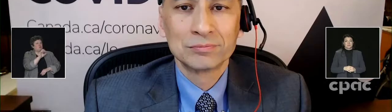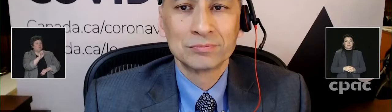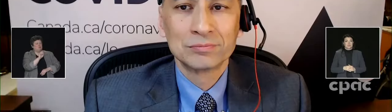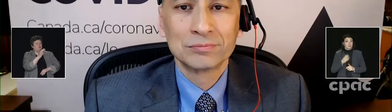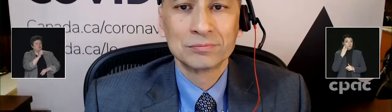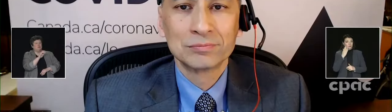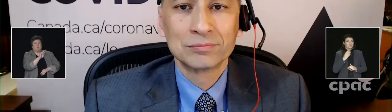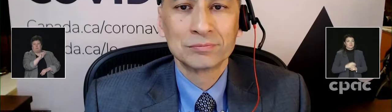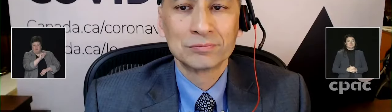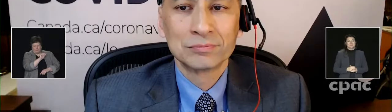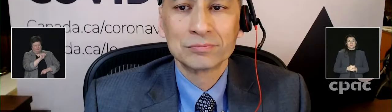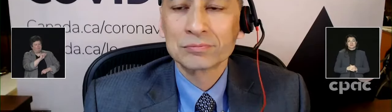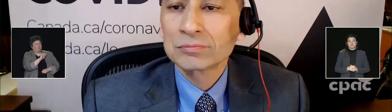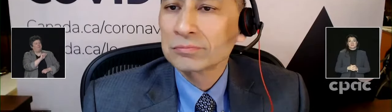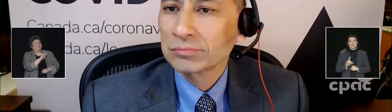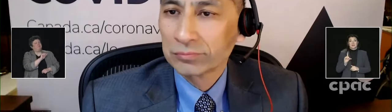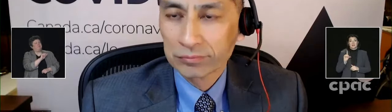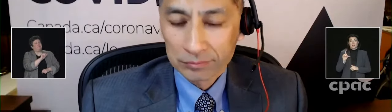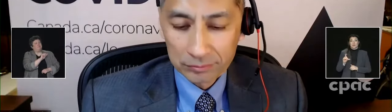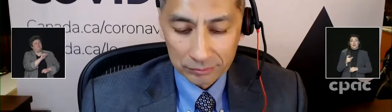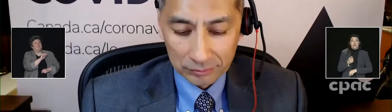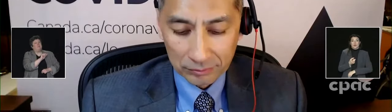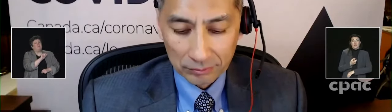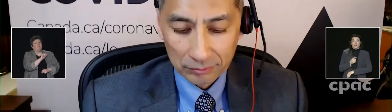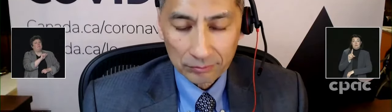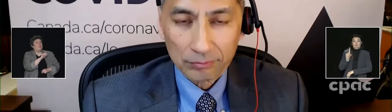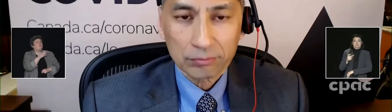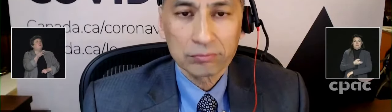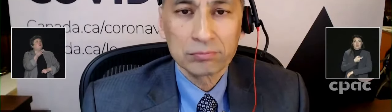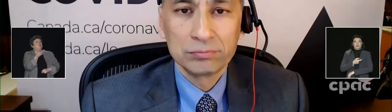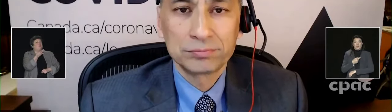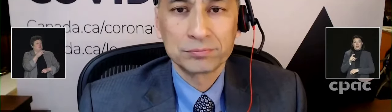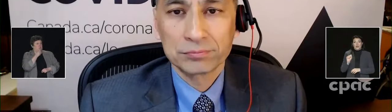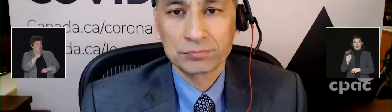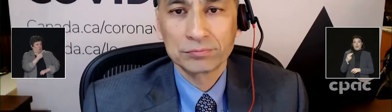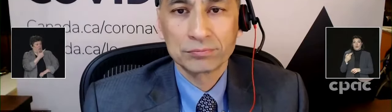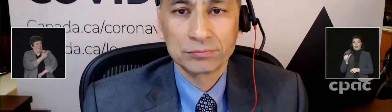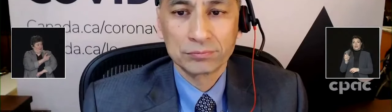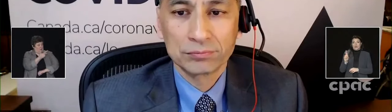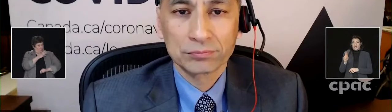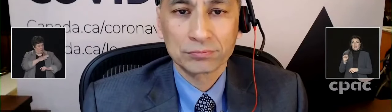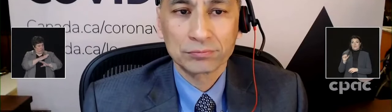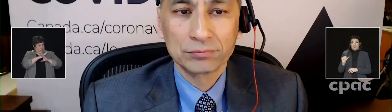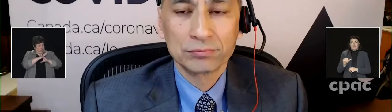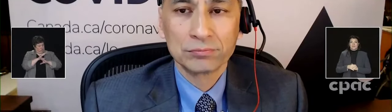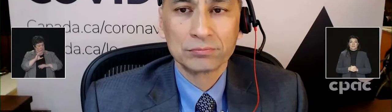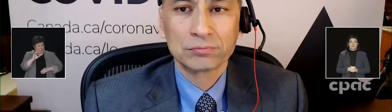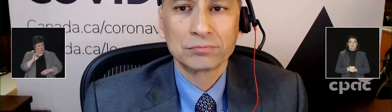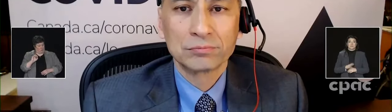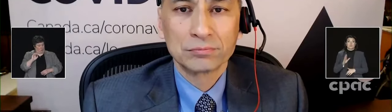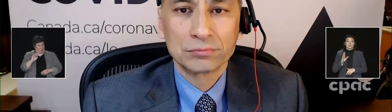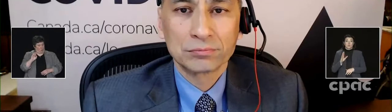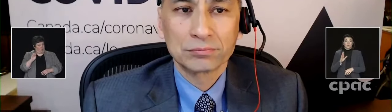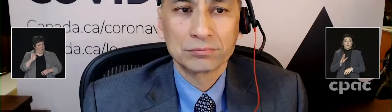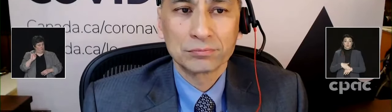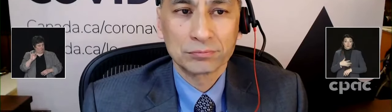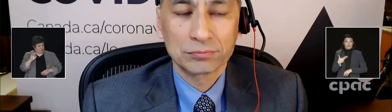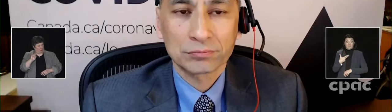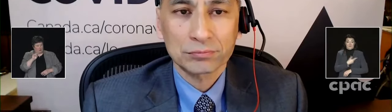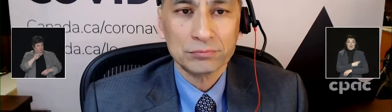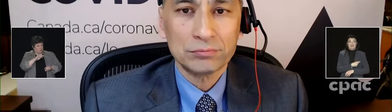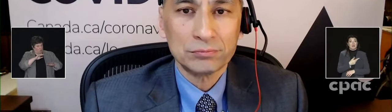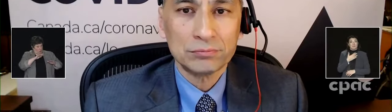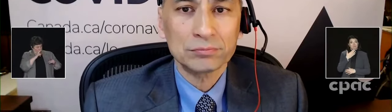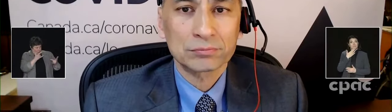Sharma in terms of the effectiveness against Omicron. So if I understand correctly, Health Canada is still waiting on